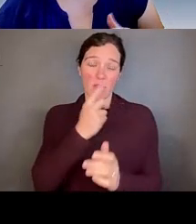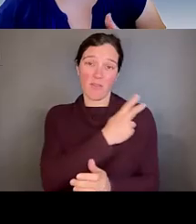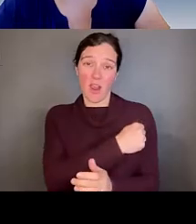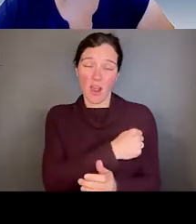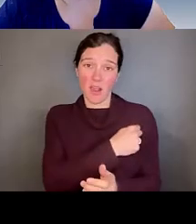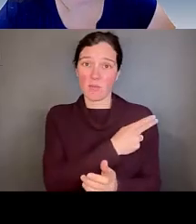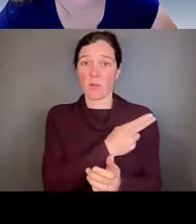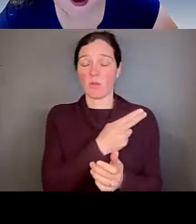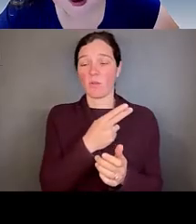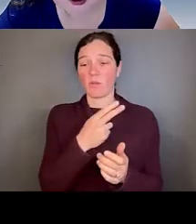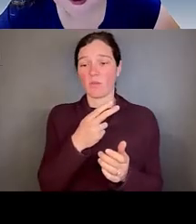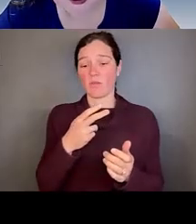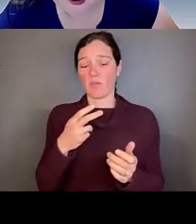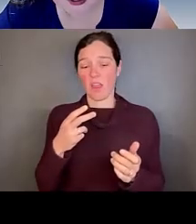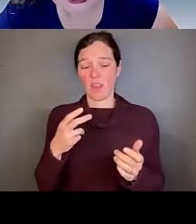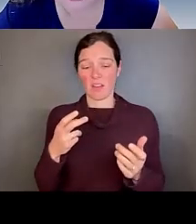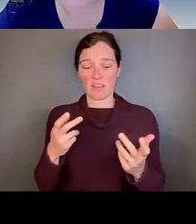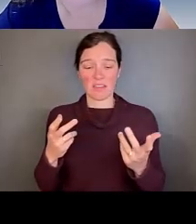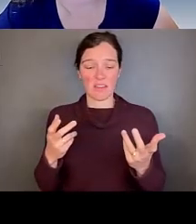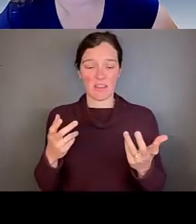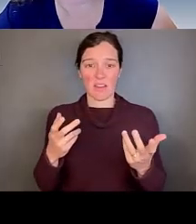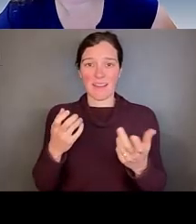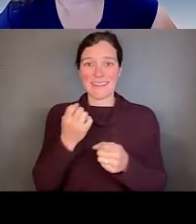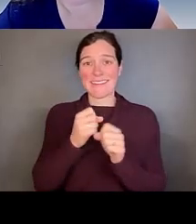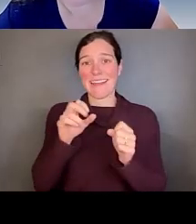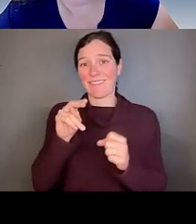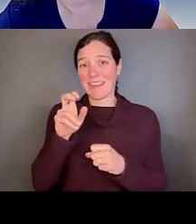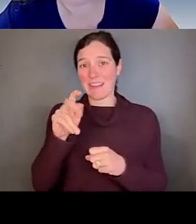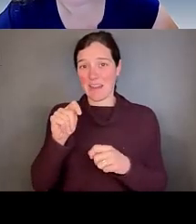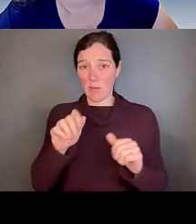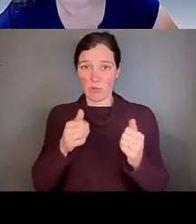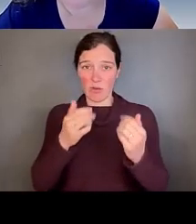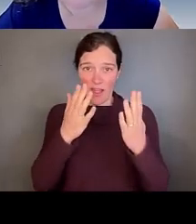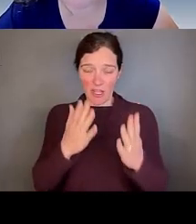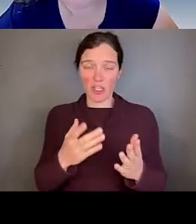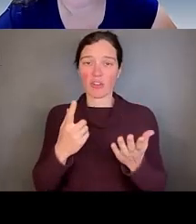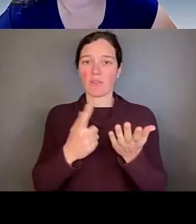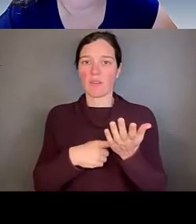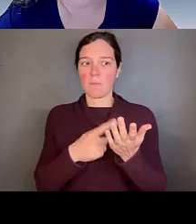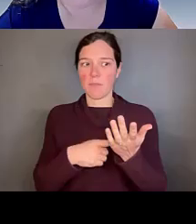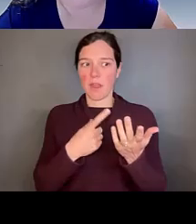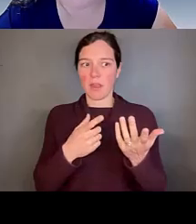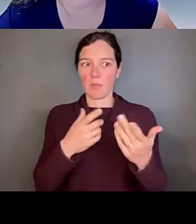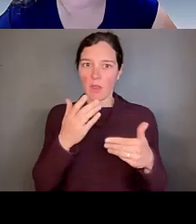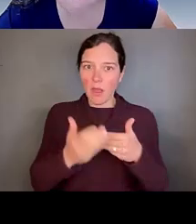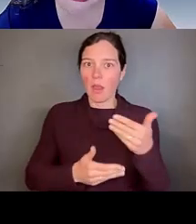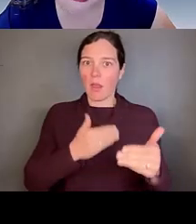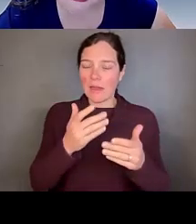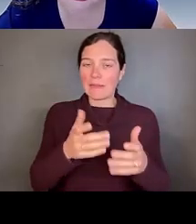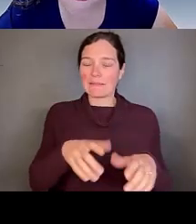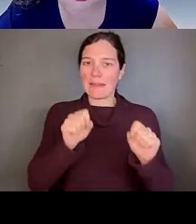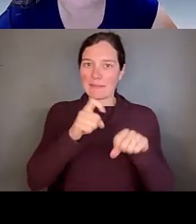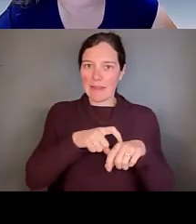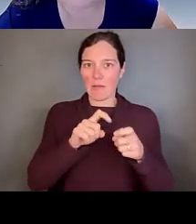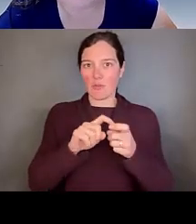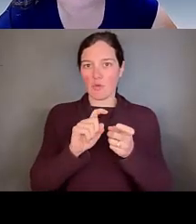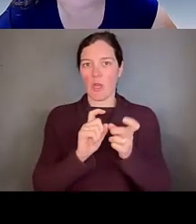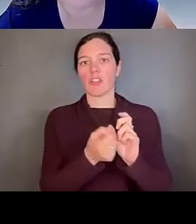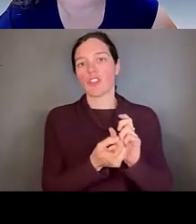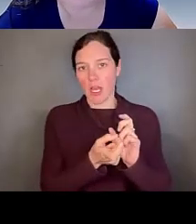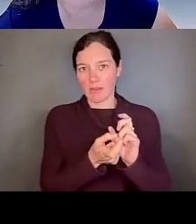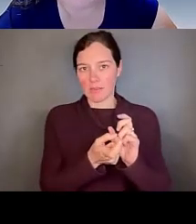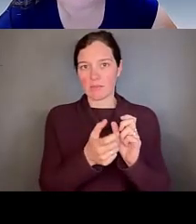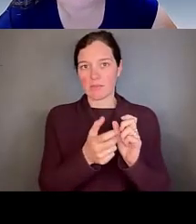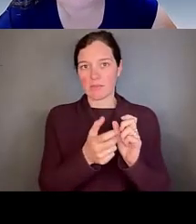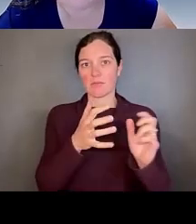lot of safety net providers. Sometimes it takes some time to get adjusted.